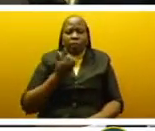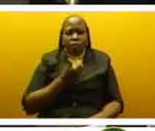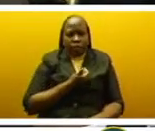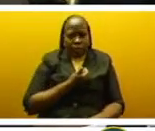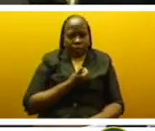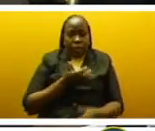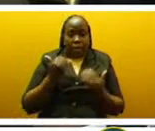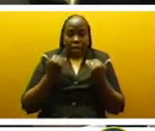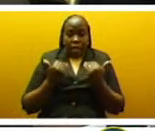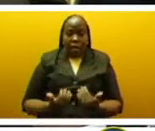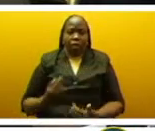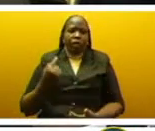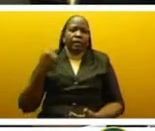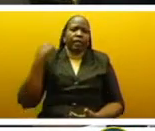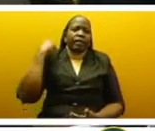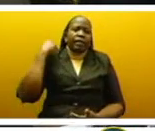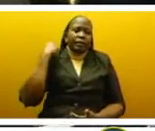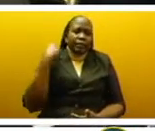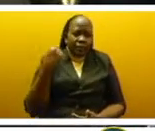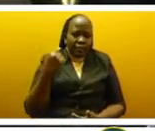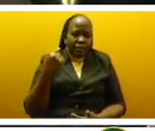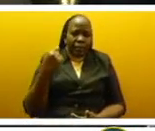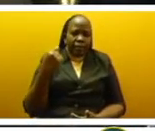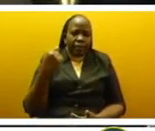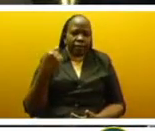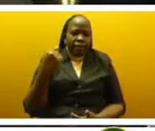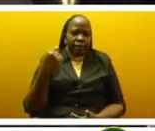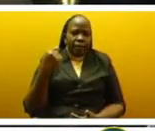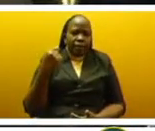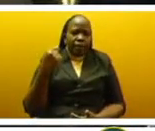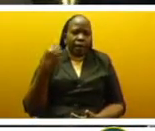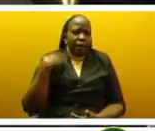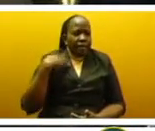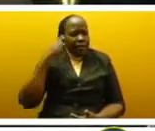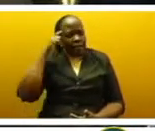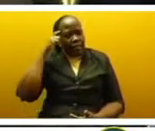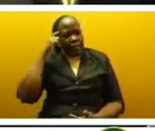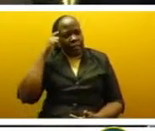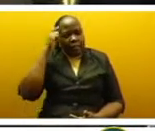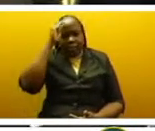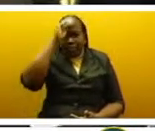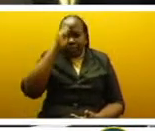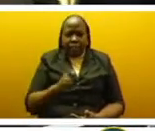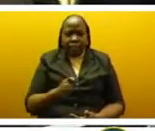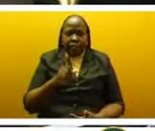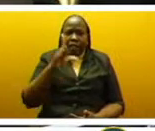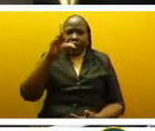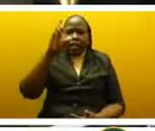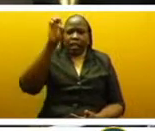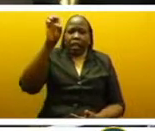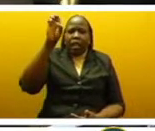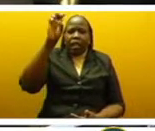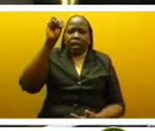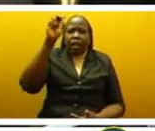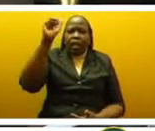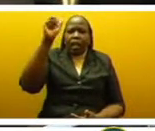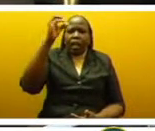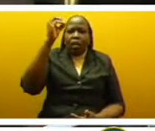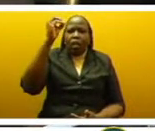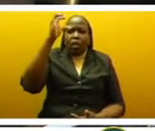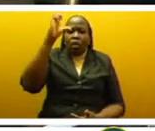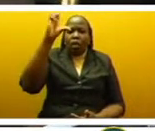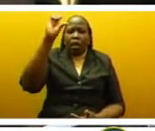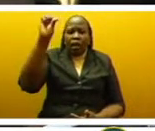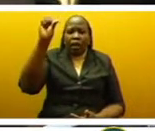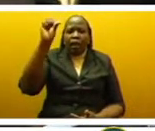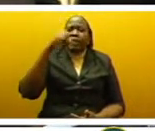yesterday, and I think Justice Lenola said something about tweeting and stigmatizing, but in a nice